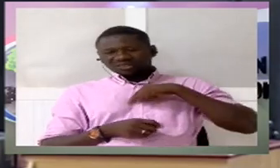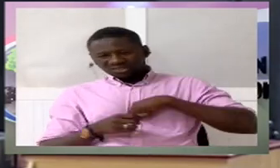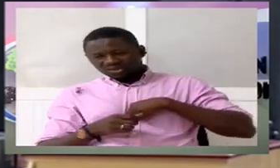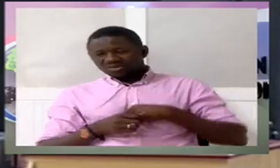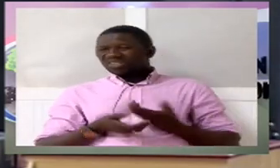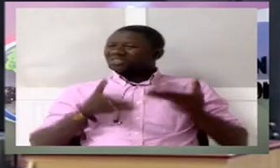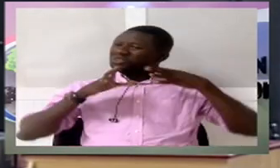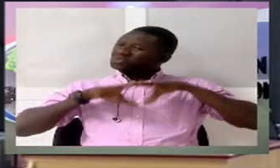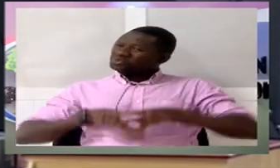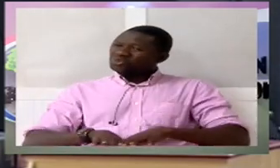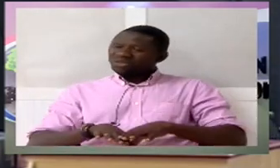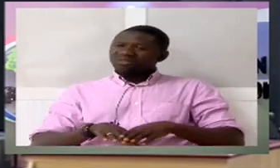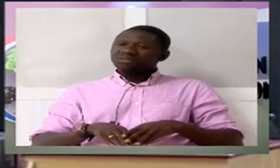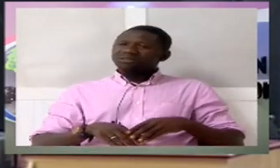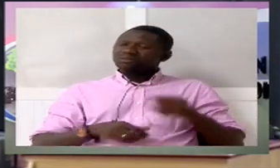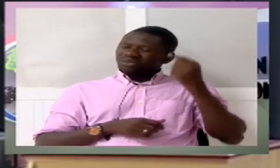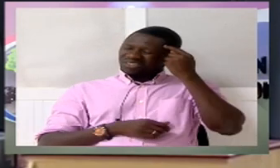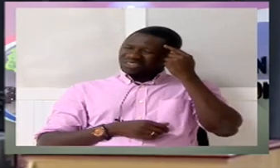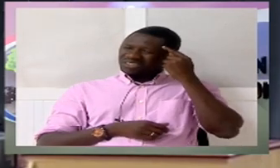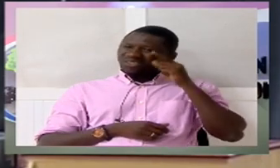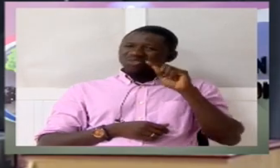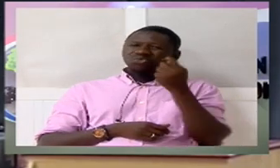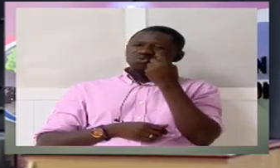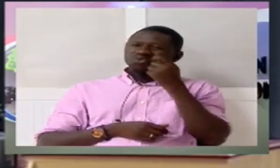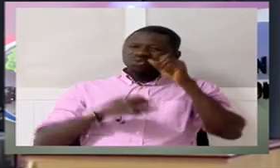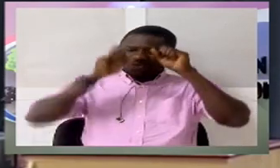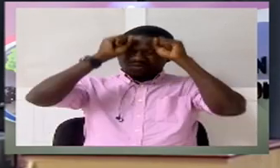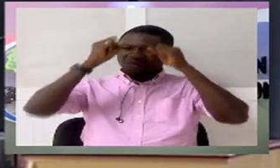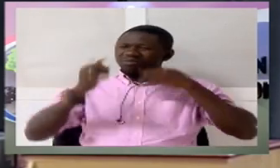This new government that I trusted so much on.